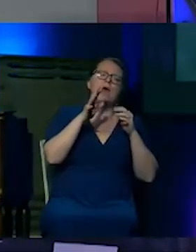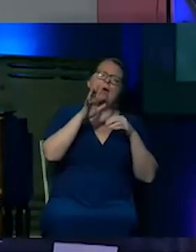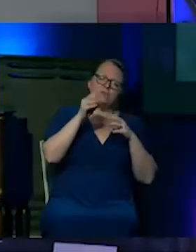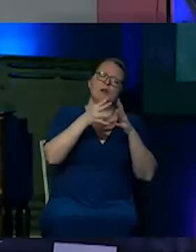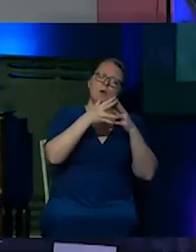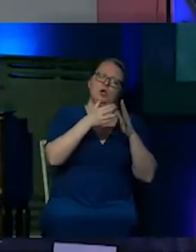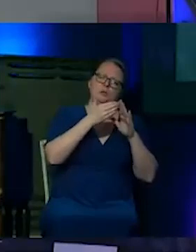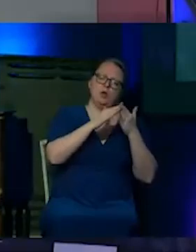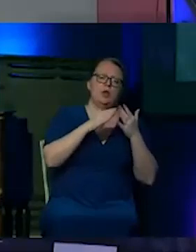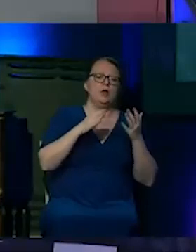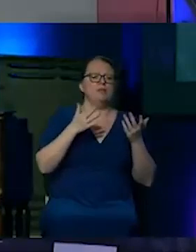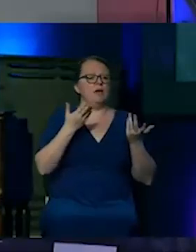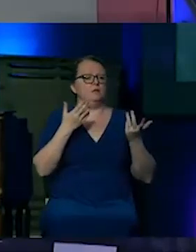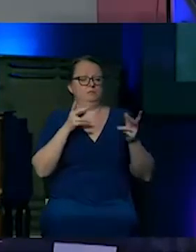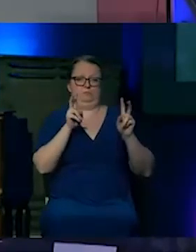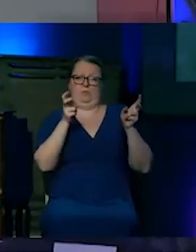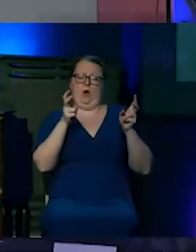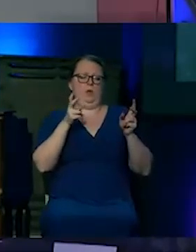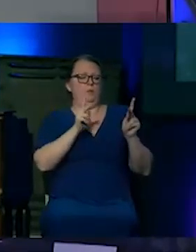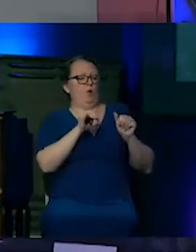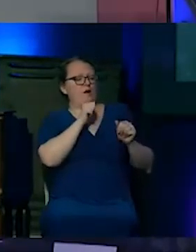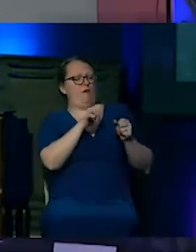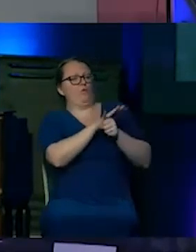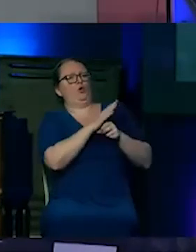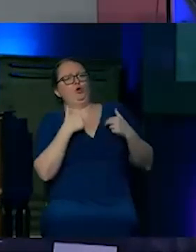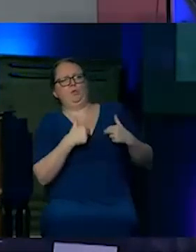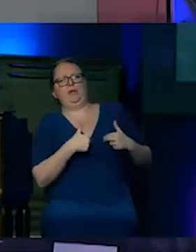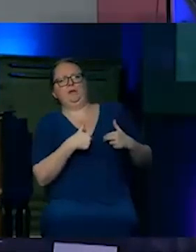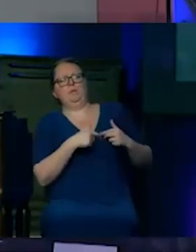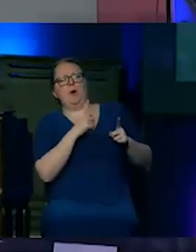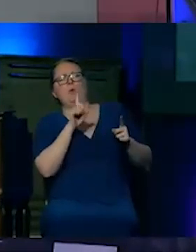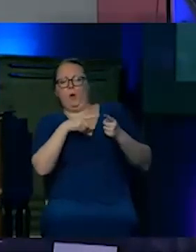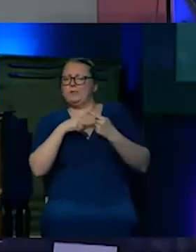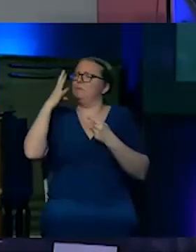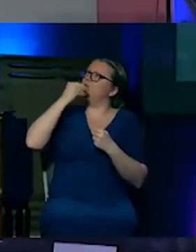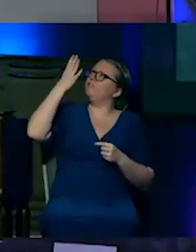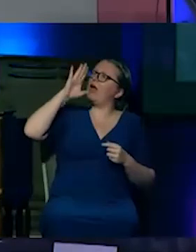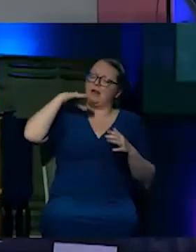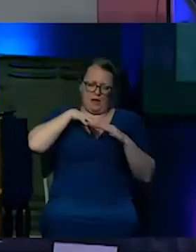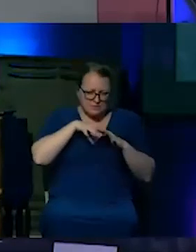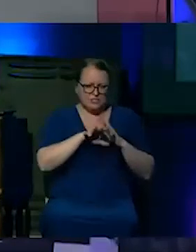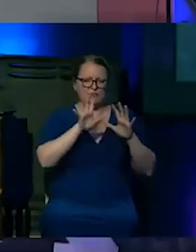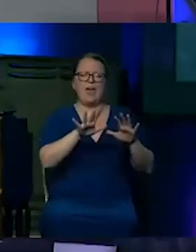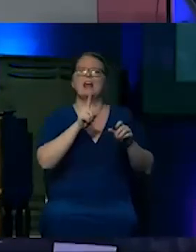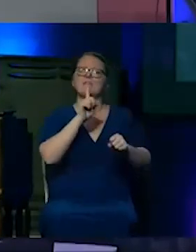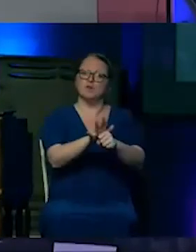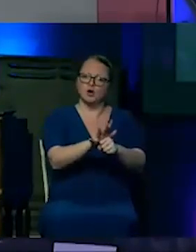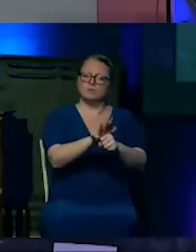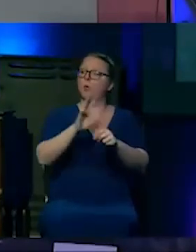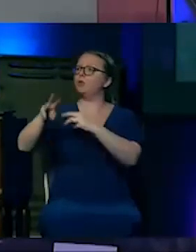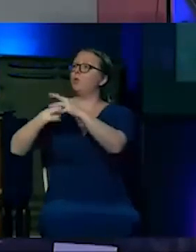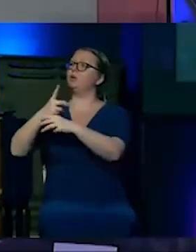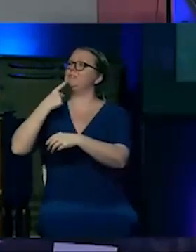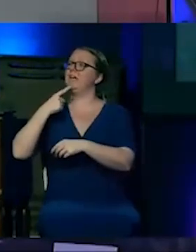some of us are not full human beings. When the beauty of God comes into that, it affirms that what the world